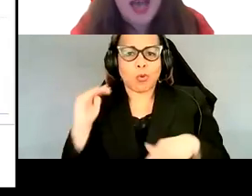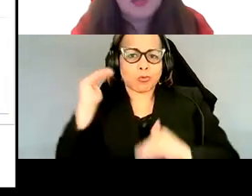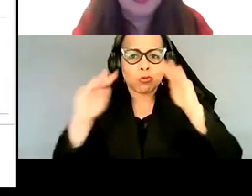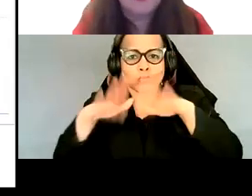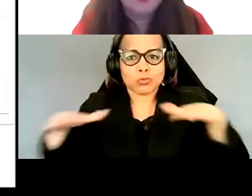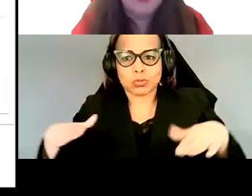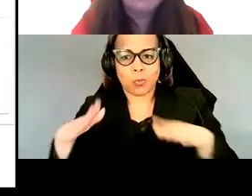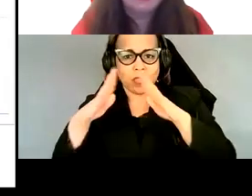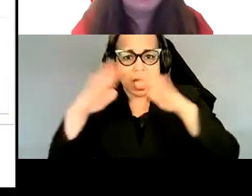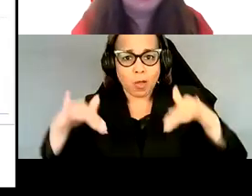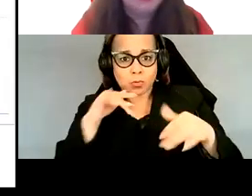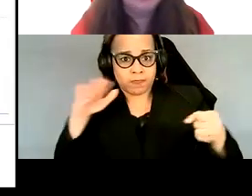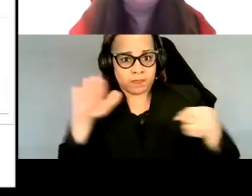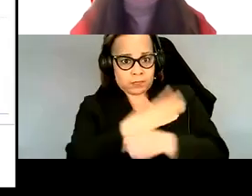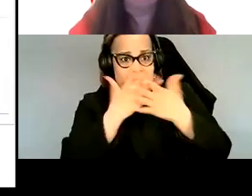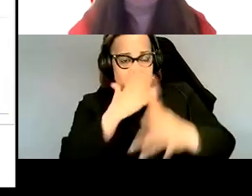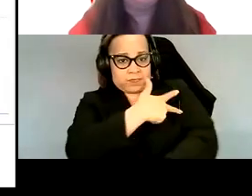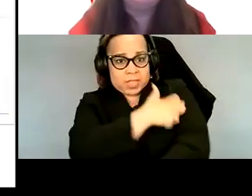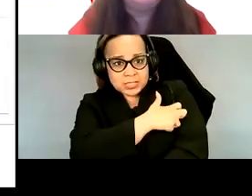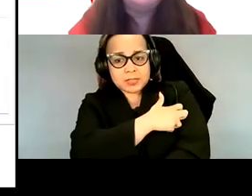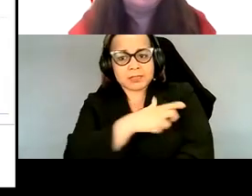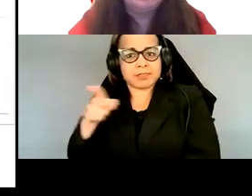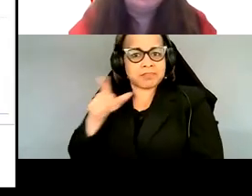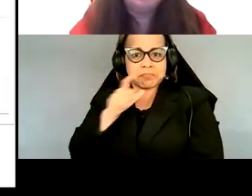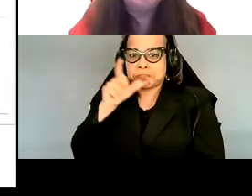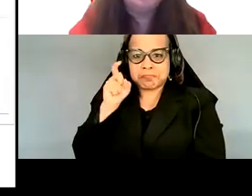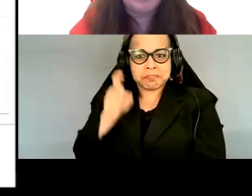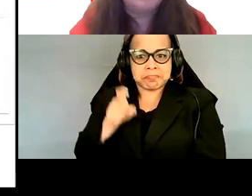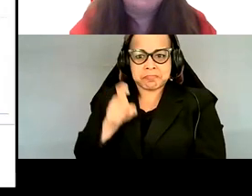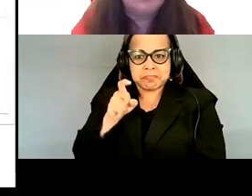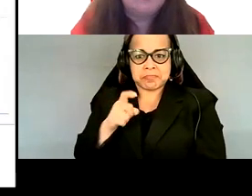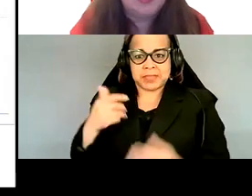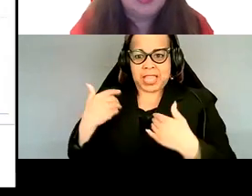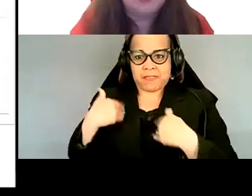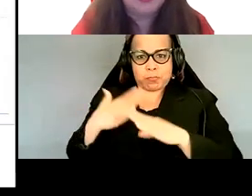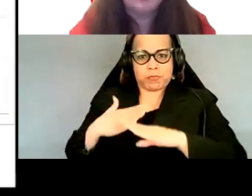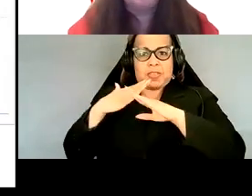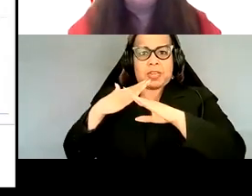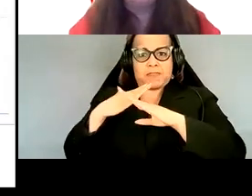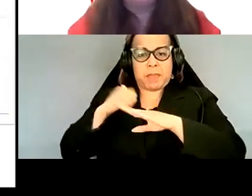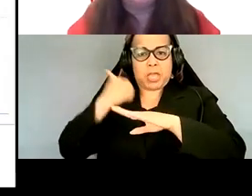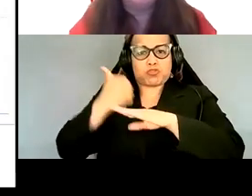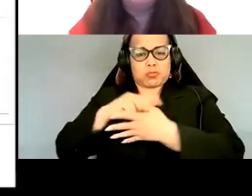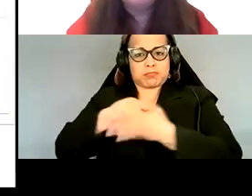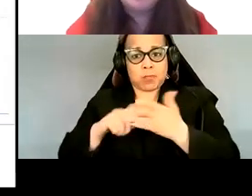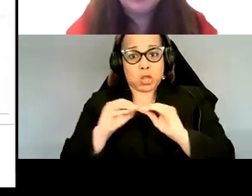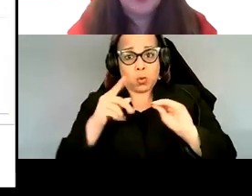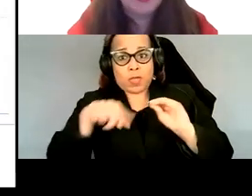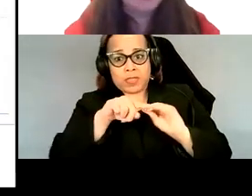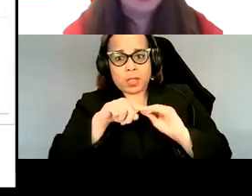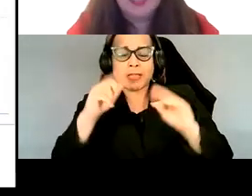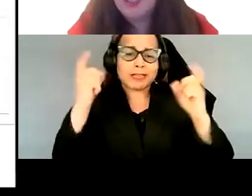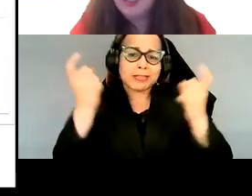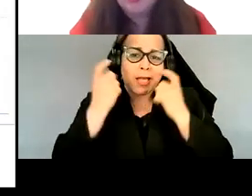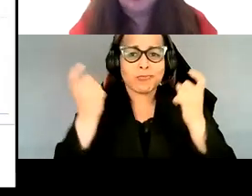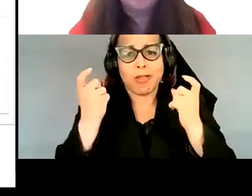the household, fully vaccinated. She does not need to have preventative measures in place. No one there. They can celebrate, they